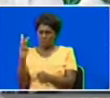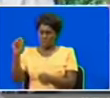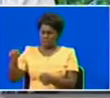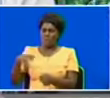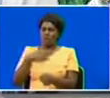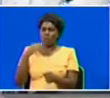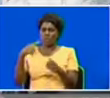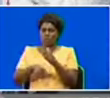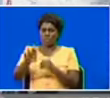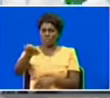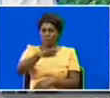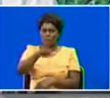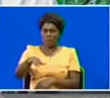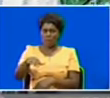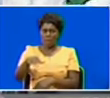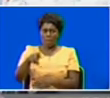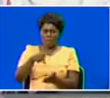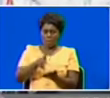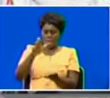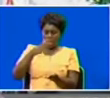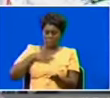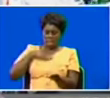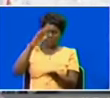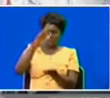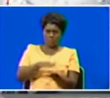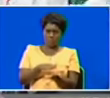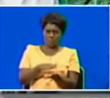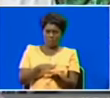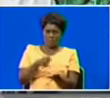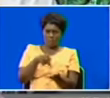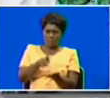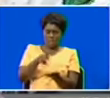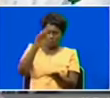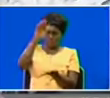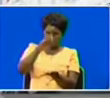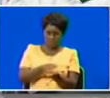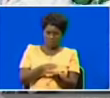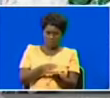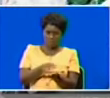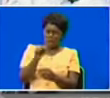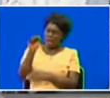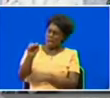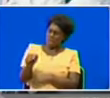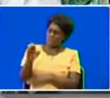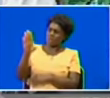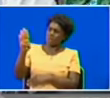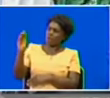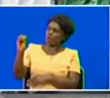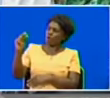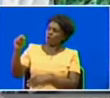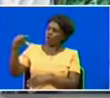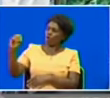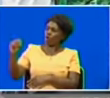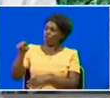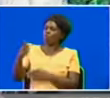want to go to parliament to get my salaries cut. And I have a track record of saying salaries must fall. Mm-hmm. So you need to ask me, where were you when